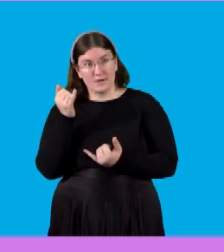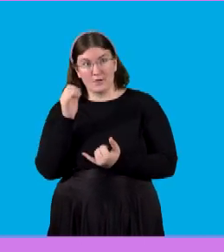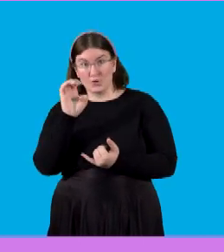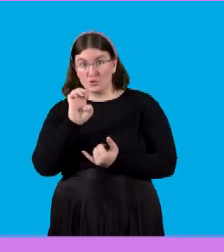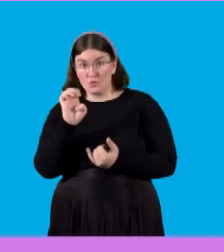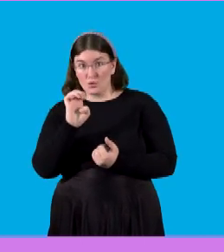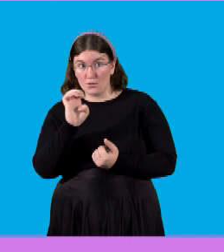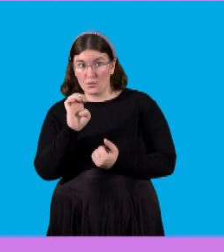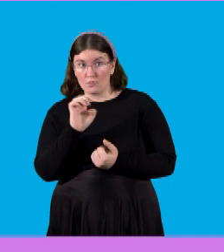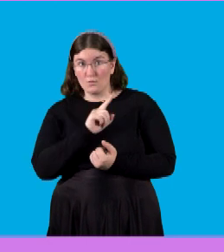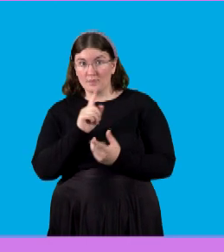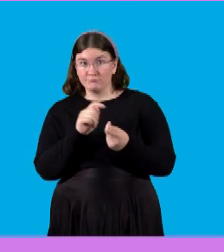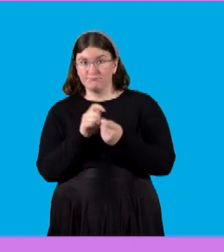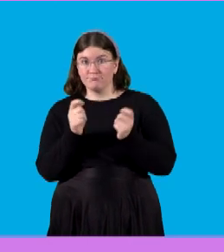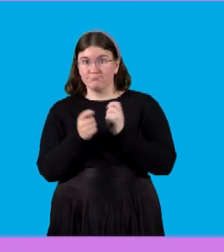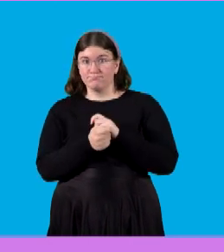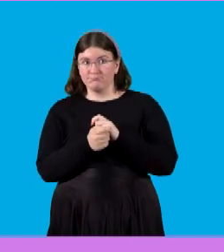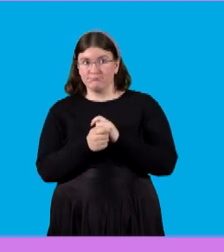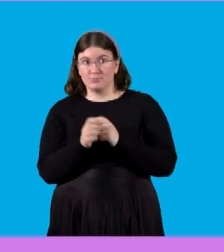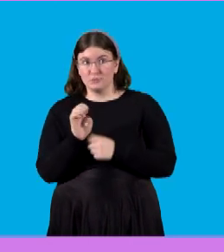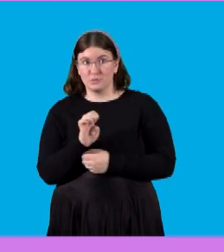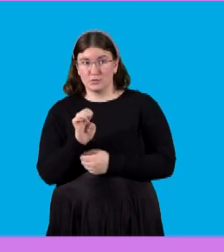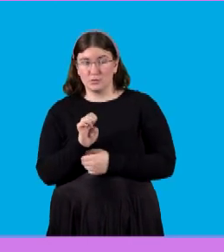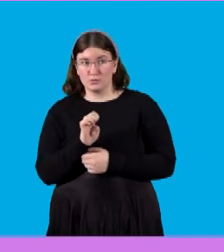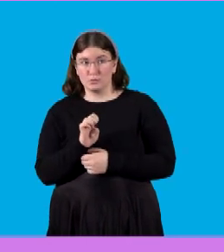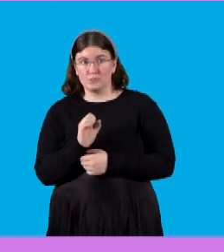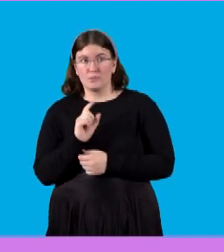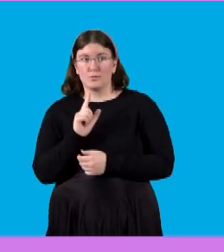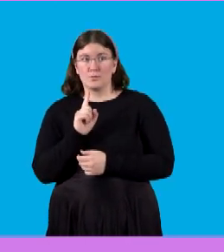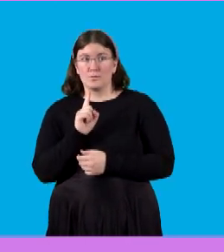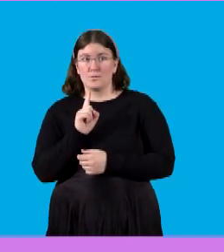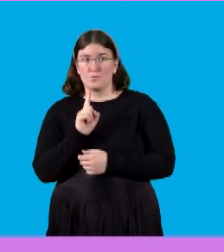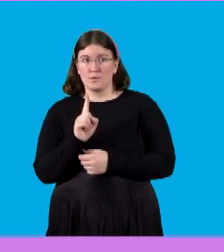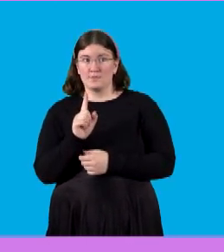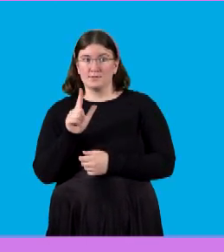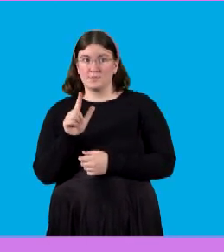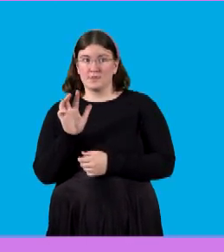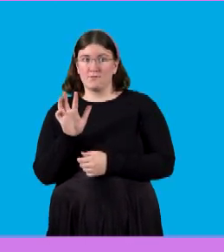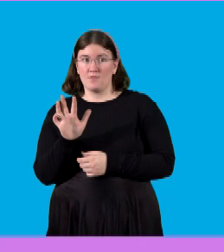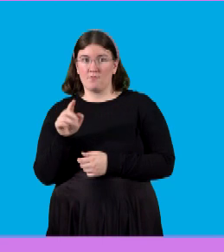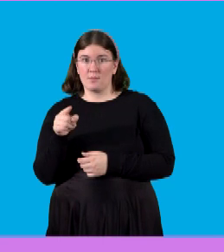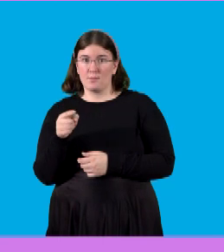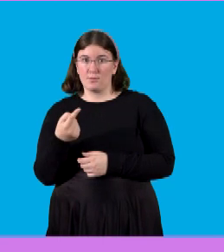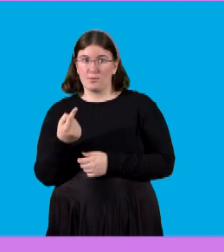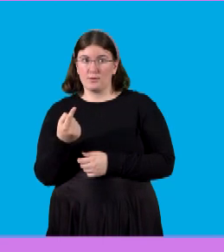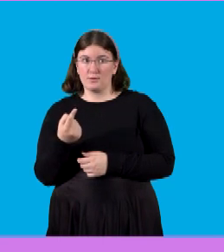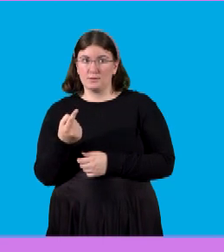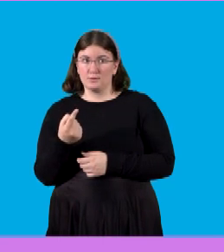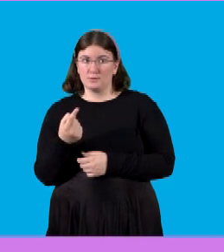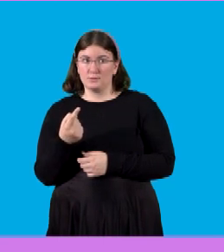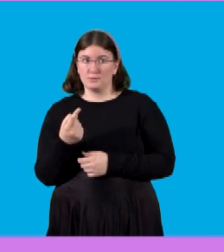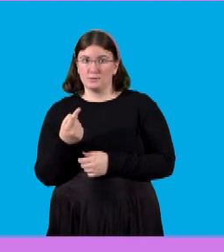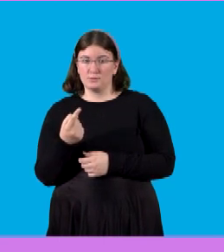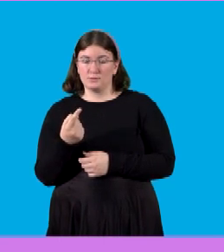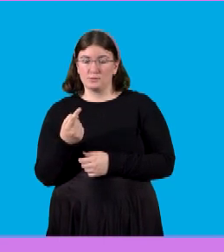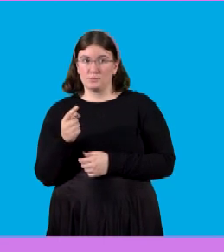remember this is now in euros, it says convert this amount to euro. So it's 175, and I'll round it